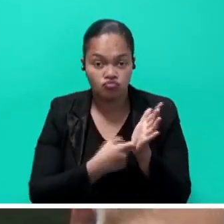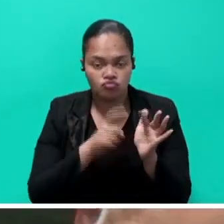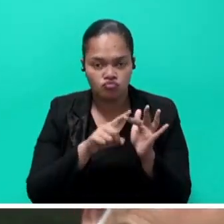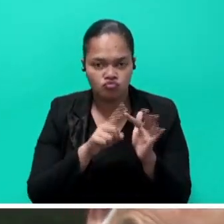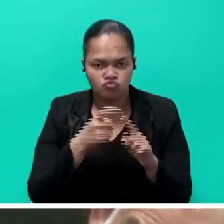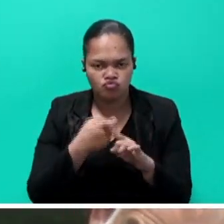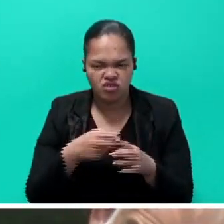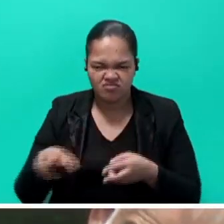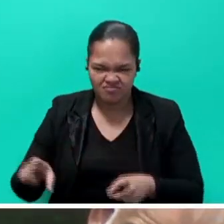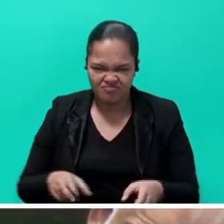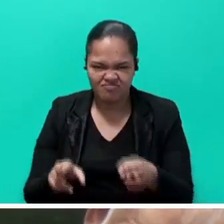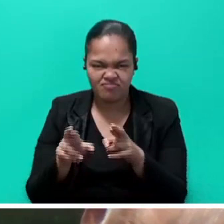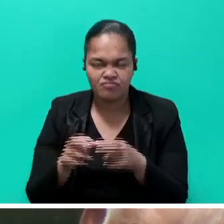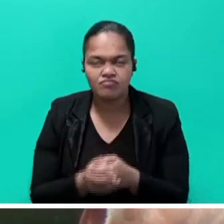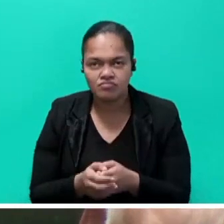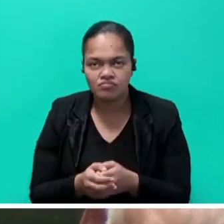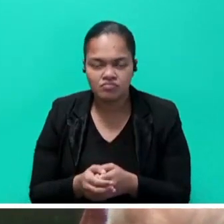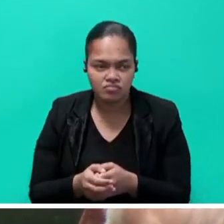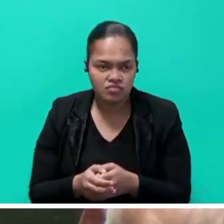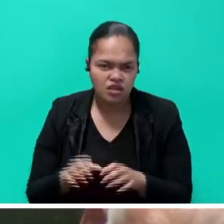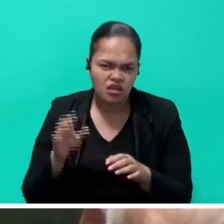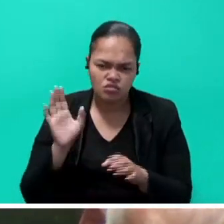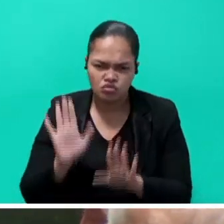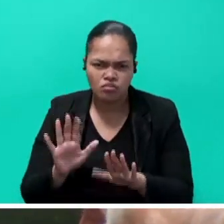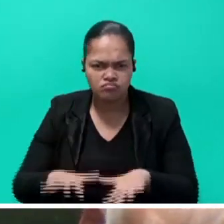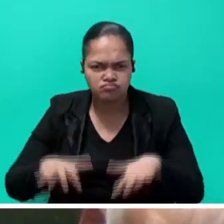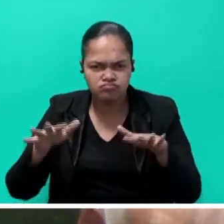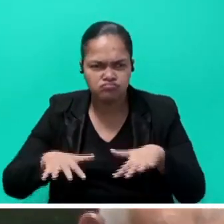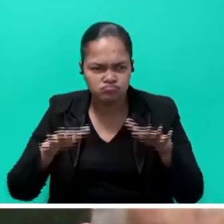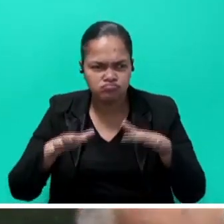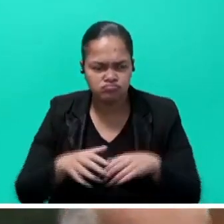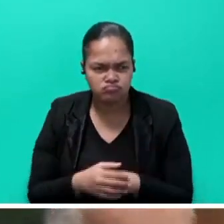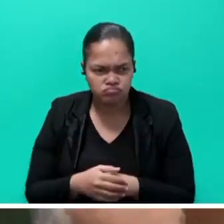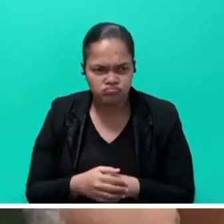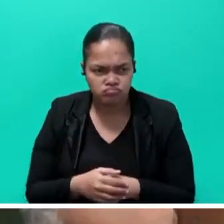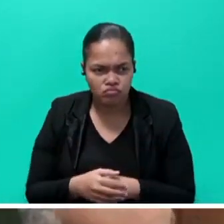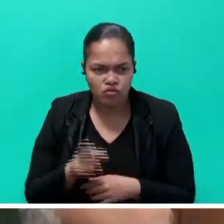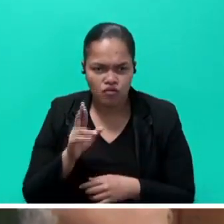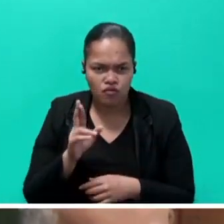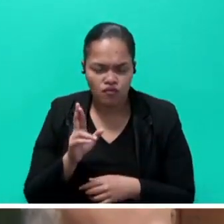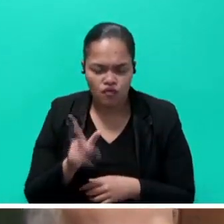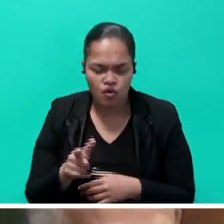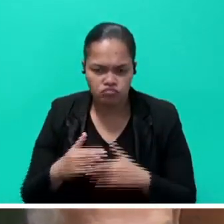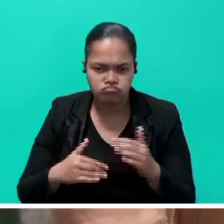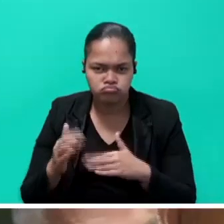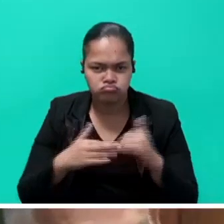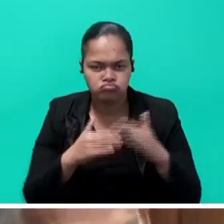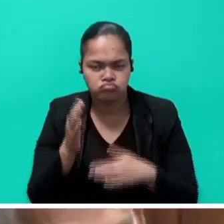and obtain low-value minerals, iron ore, for construction works.